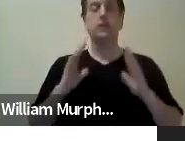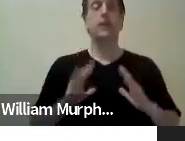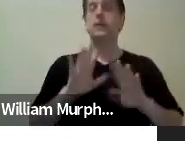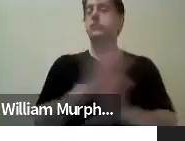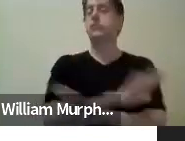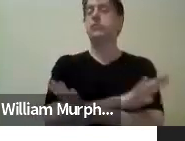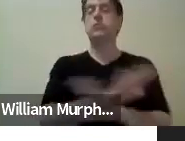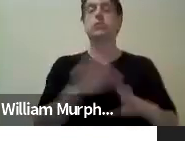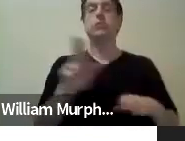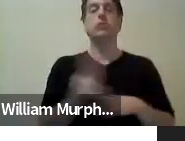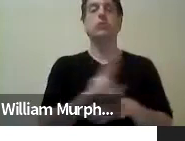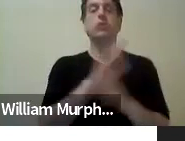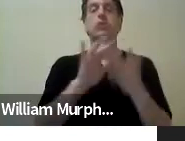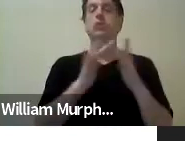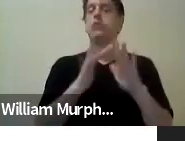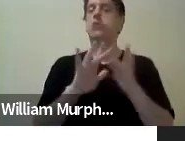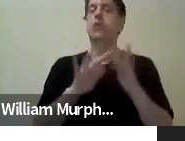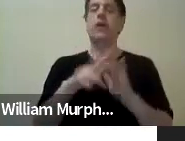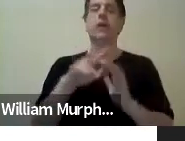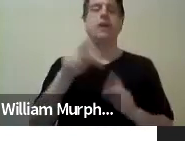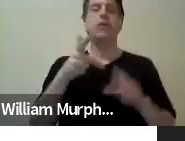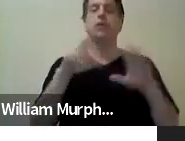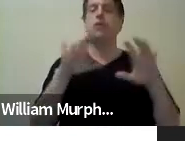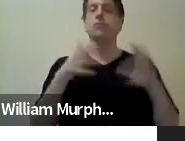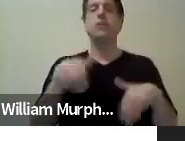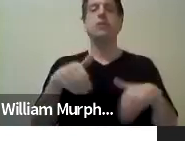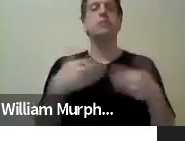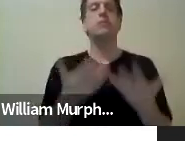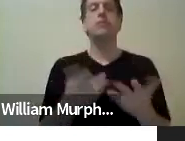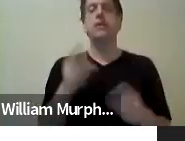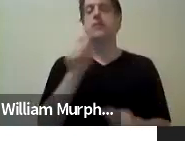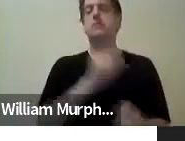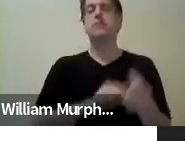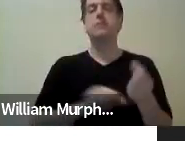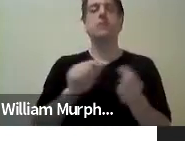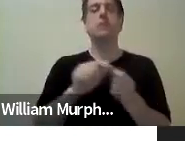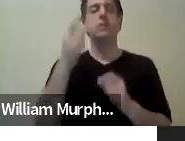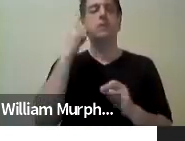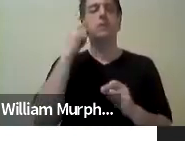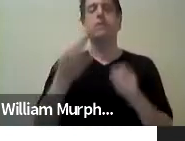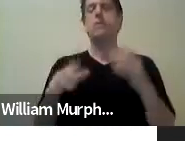use online third-party providers, particularly for emotional support animals.